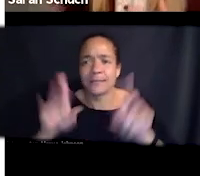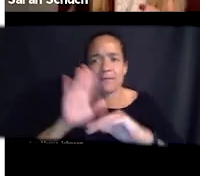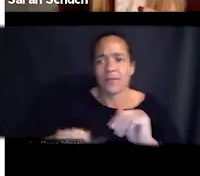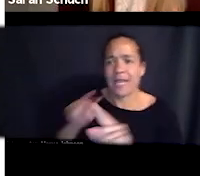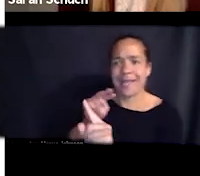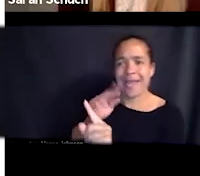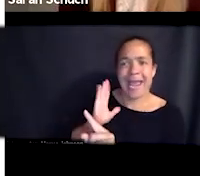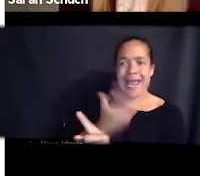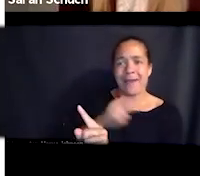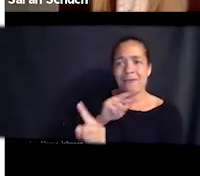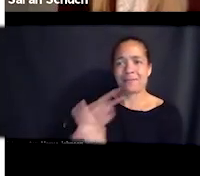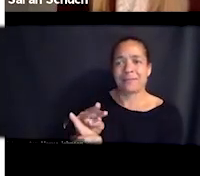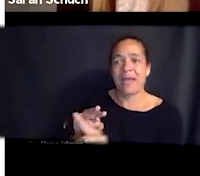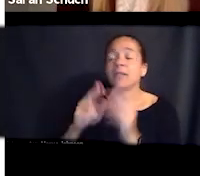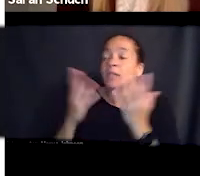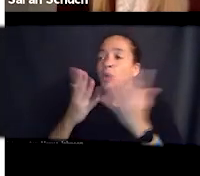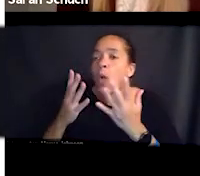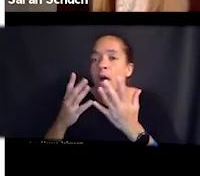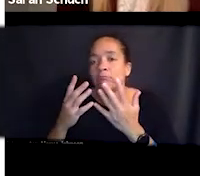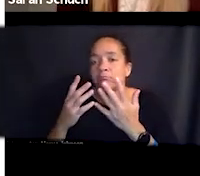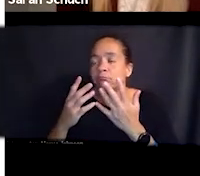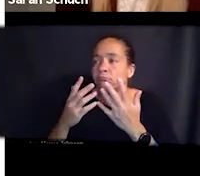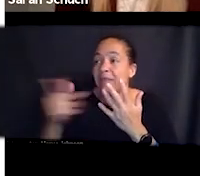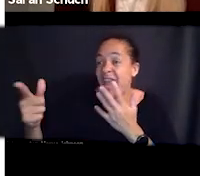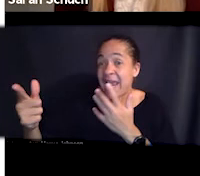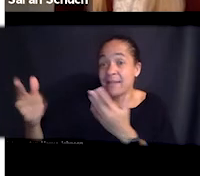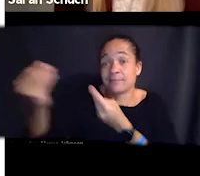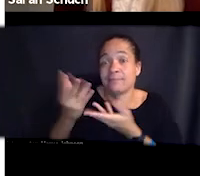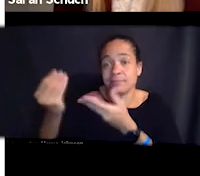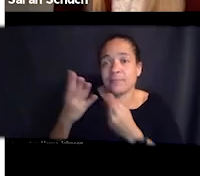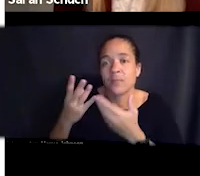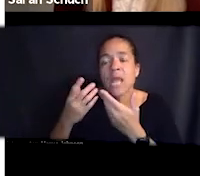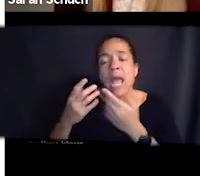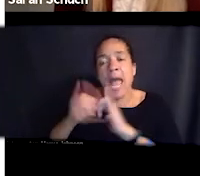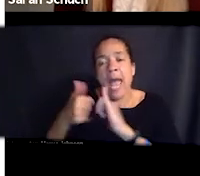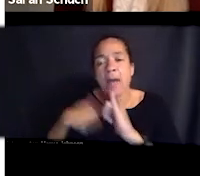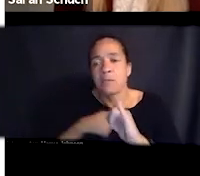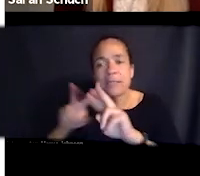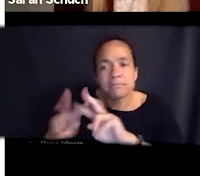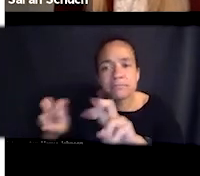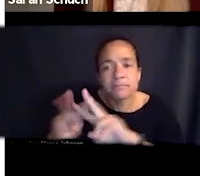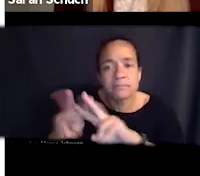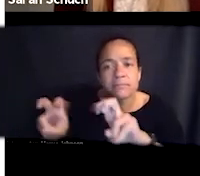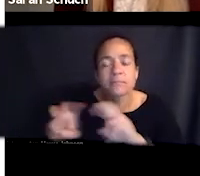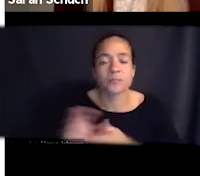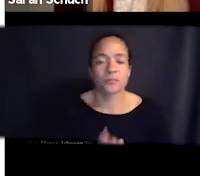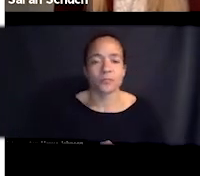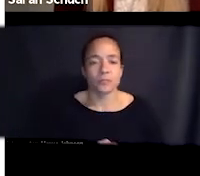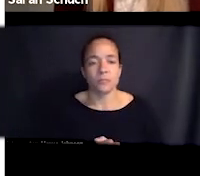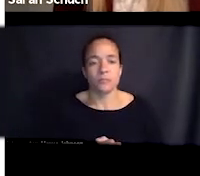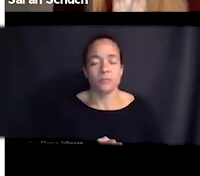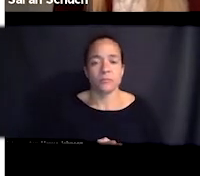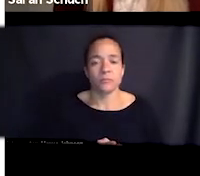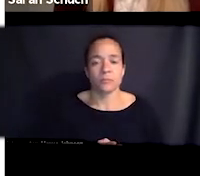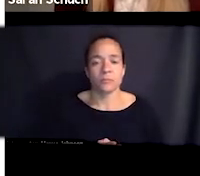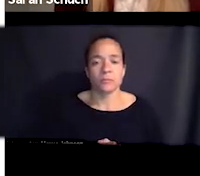analyze what you're getting from this. Part of the session, you know, really is to talk about why community engagement